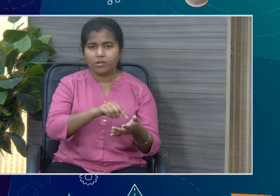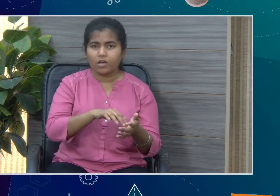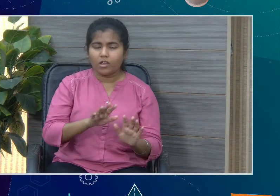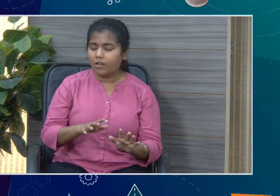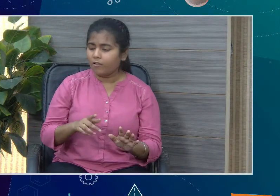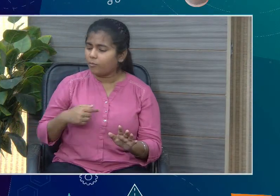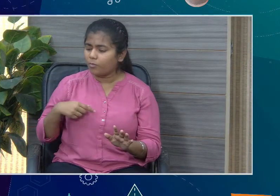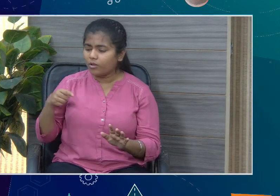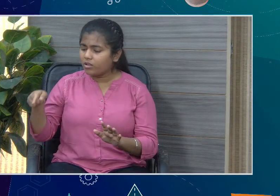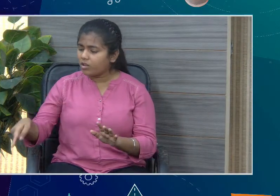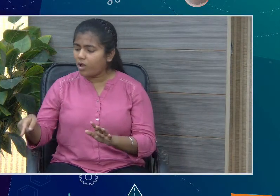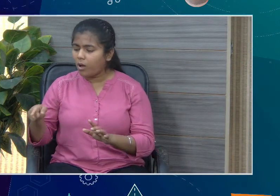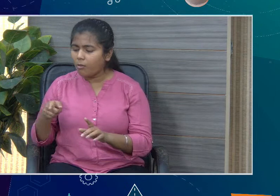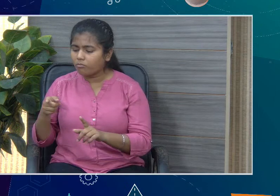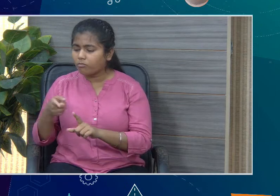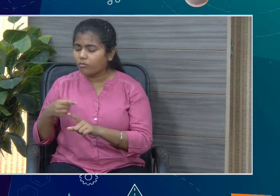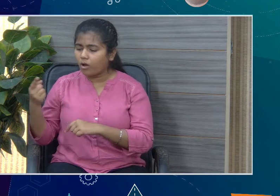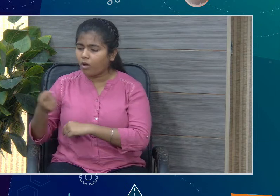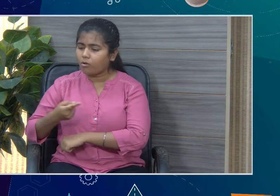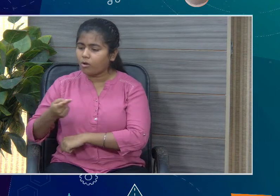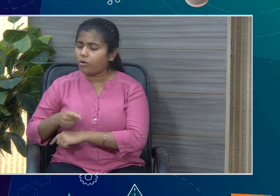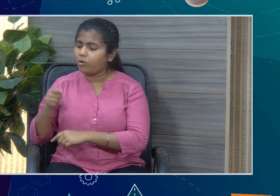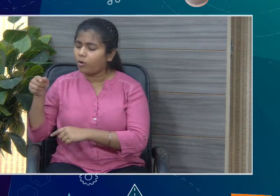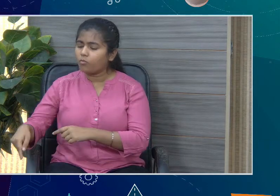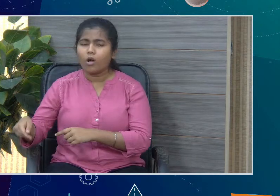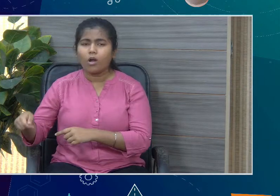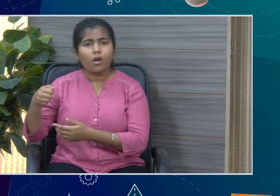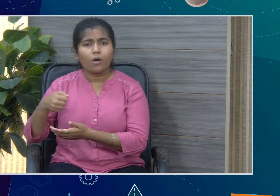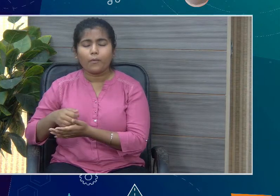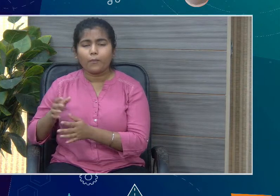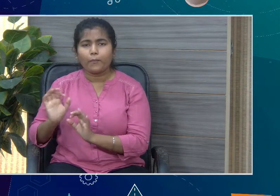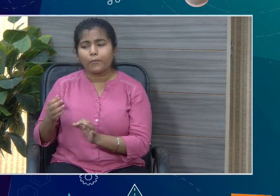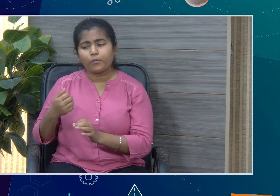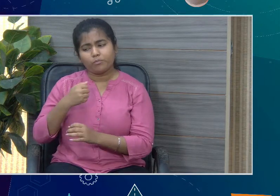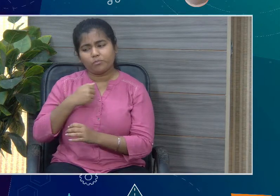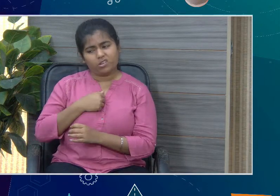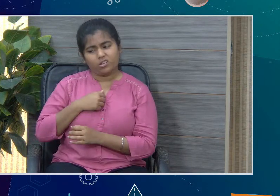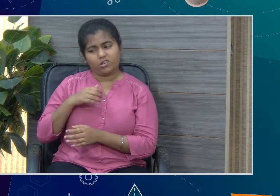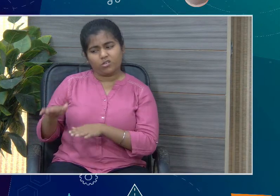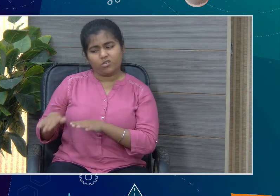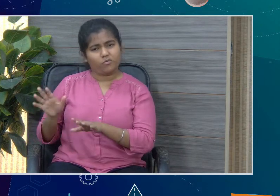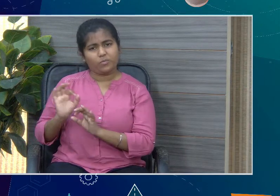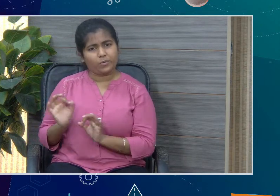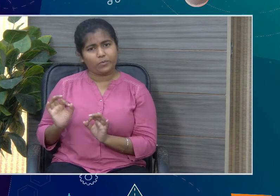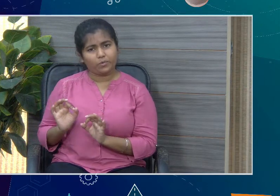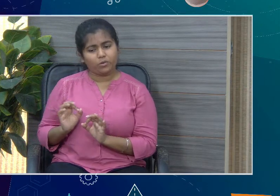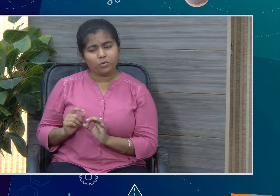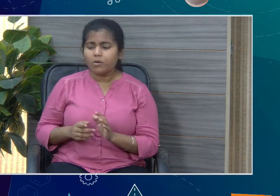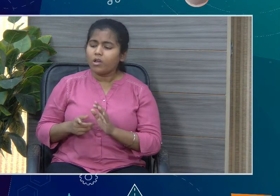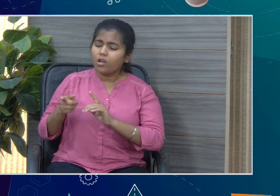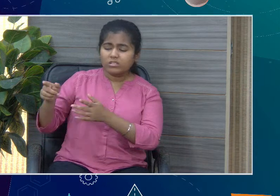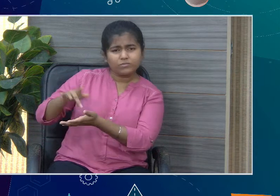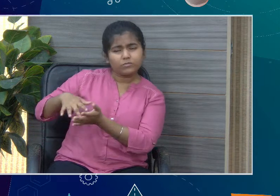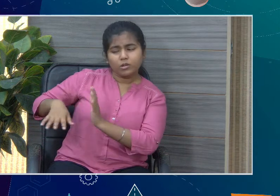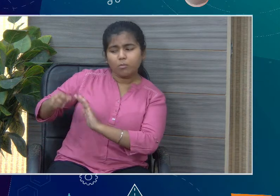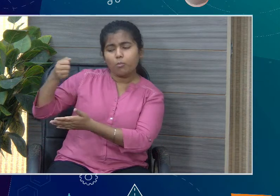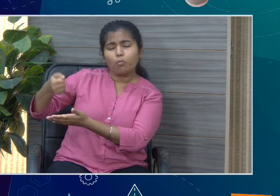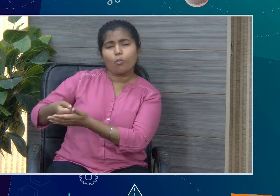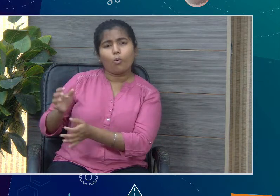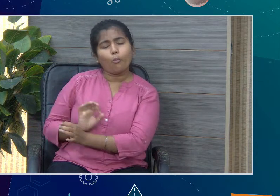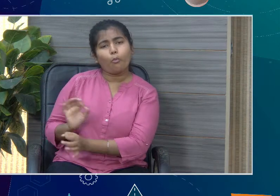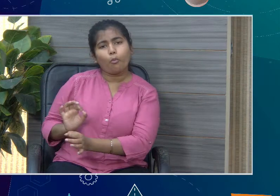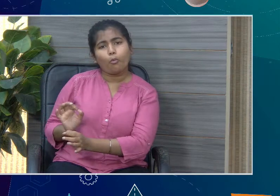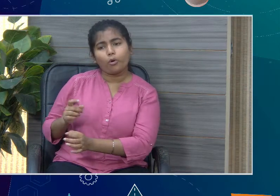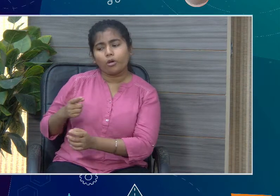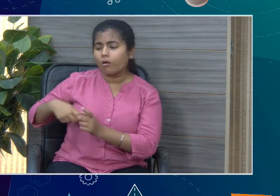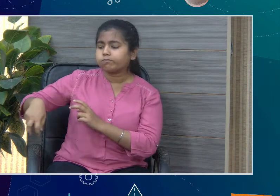place for so many days. So how could it be my footprint? It couldn't be my footprint. And as I